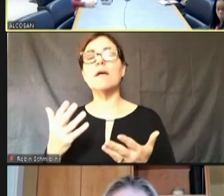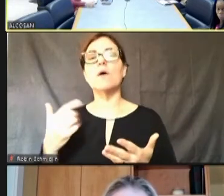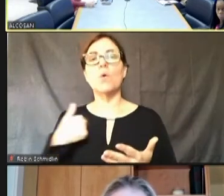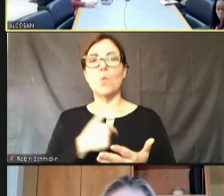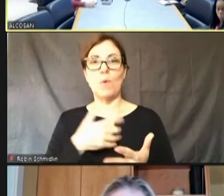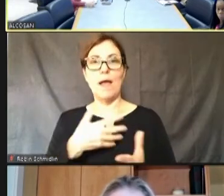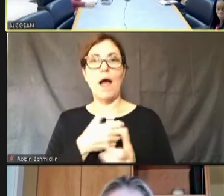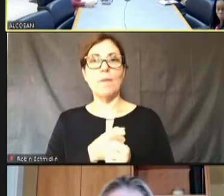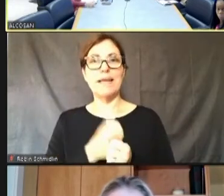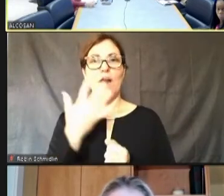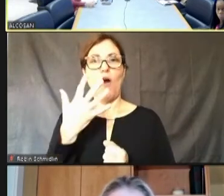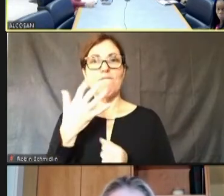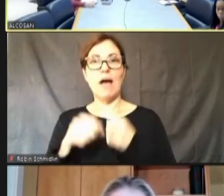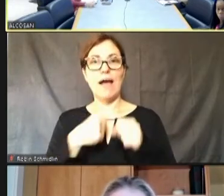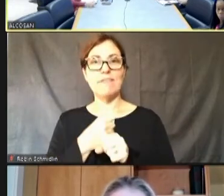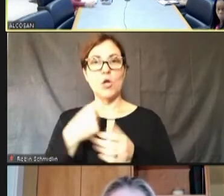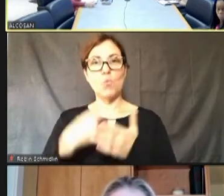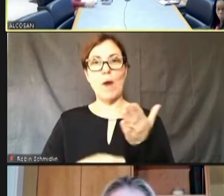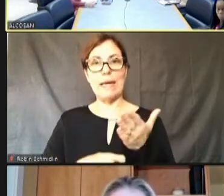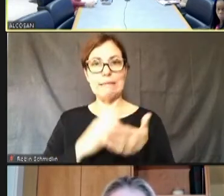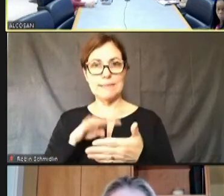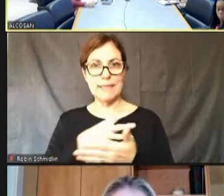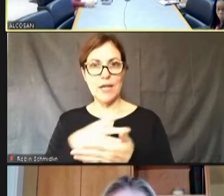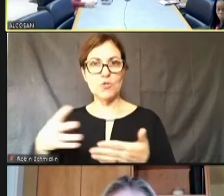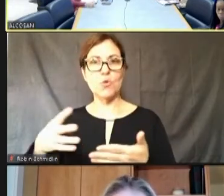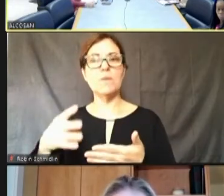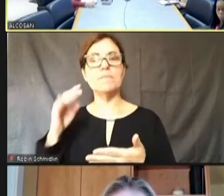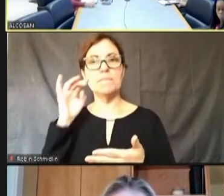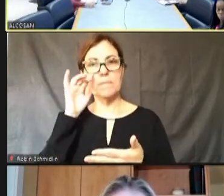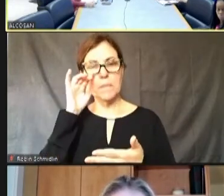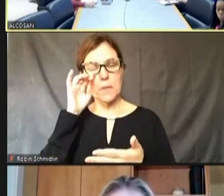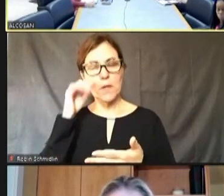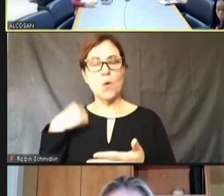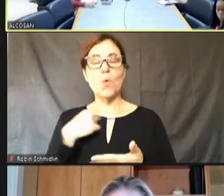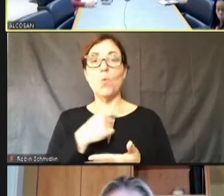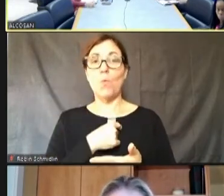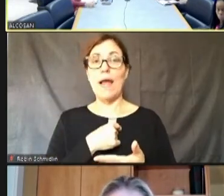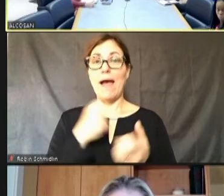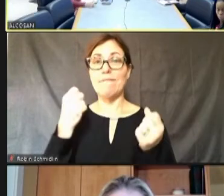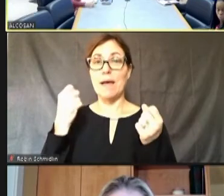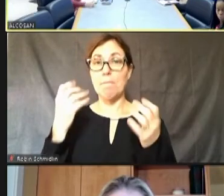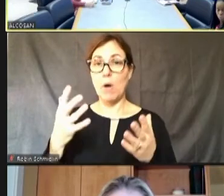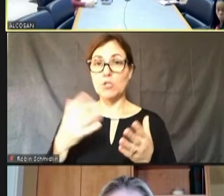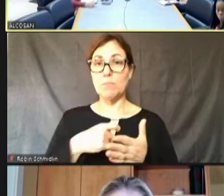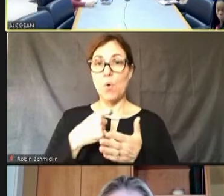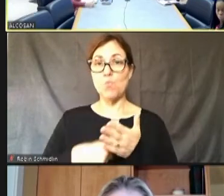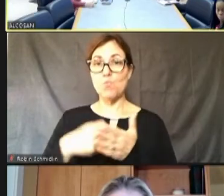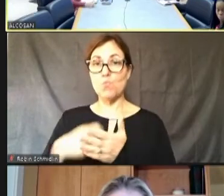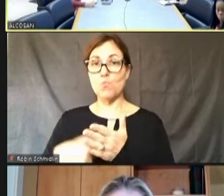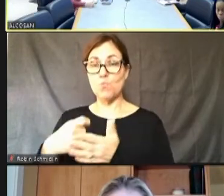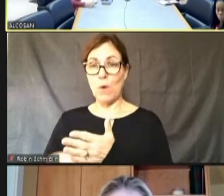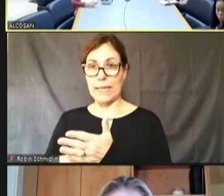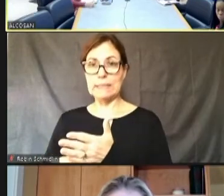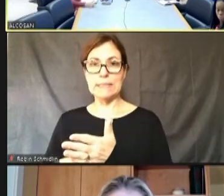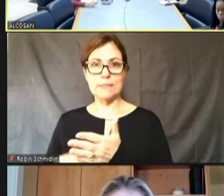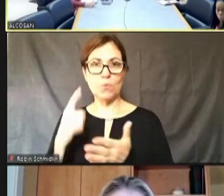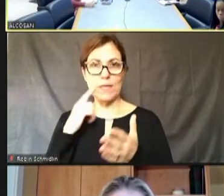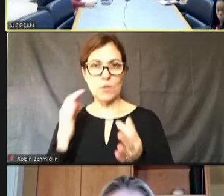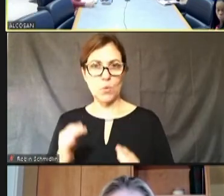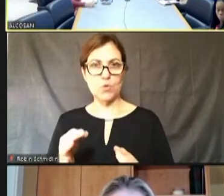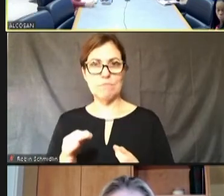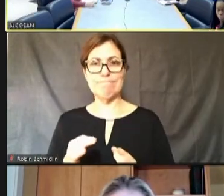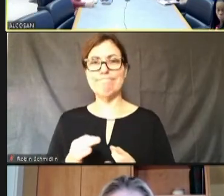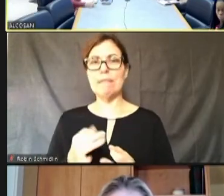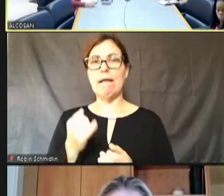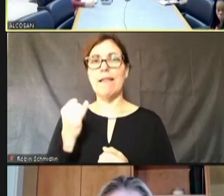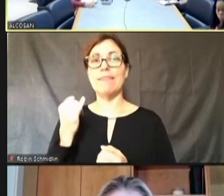rate schedule. We have done multiple multi-year rate resolutions. The last one actually